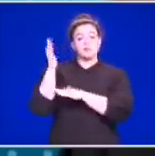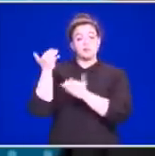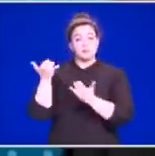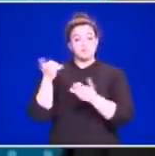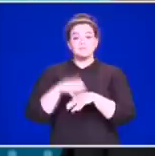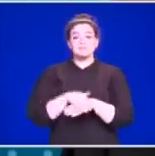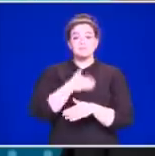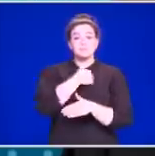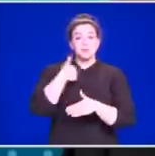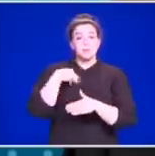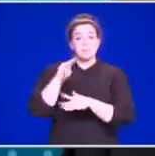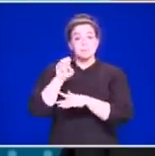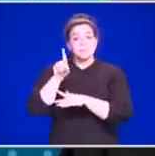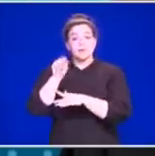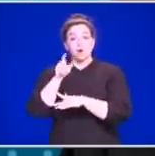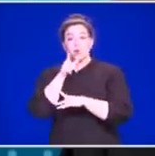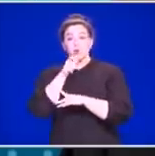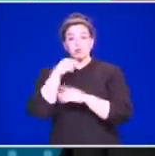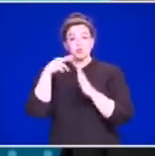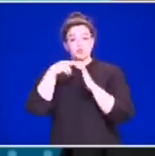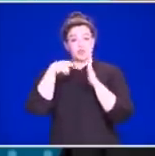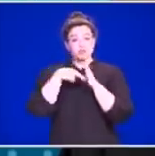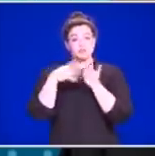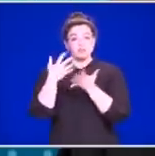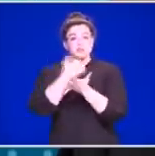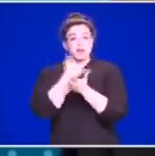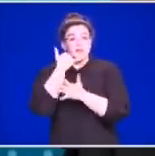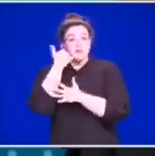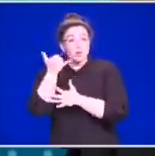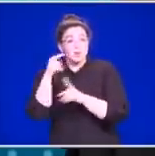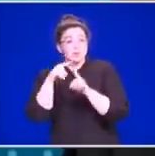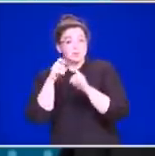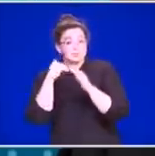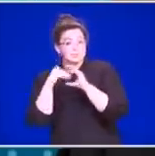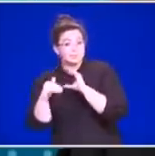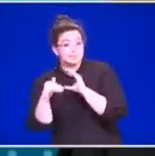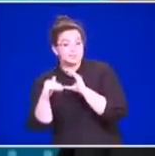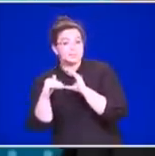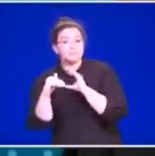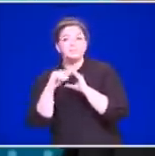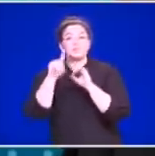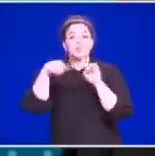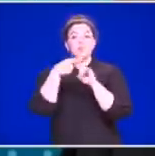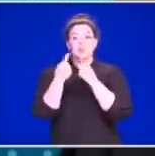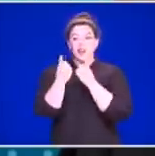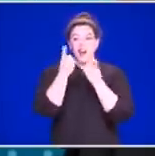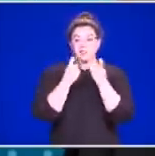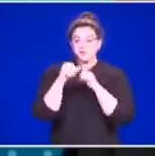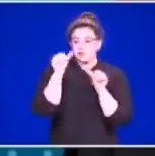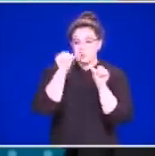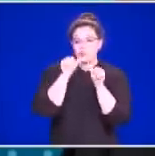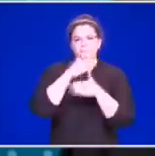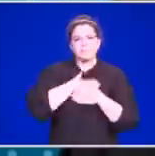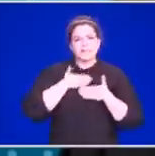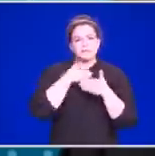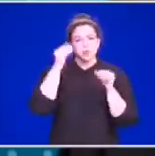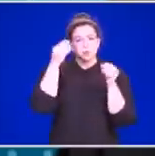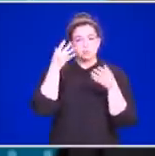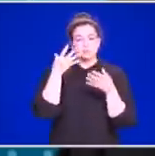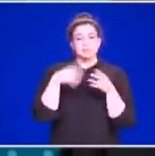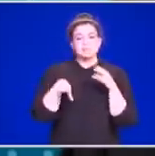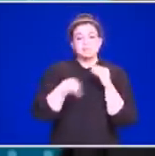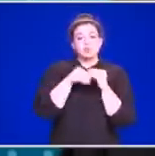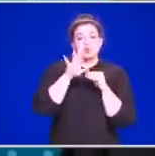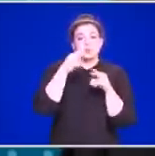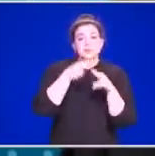of the media who registered received the phone number via email. When asking a question, remember, please include your name and